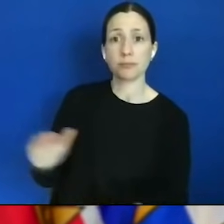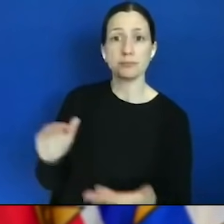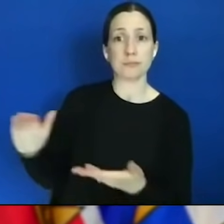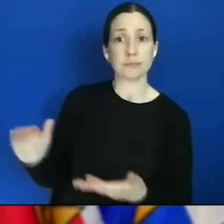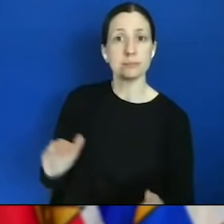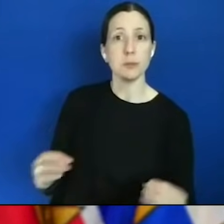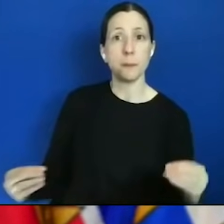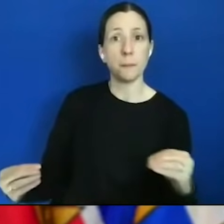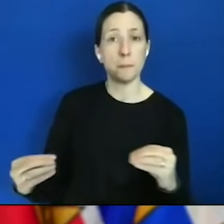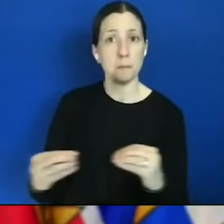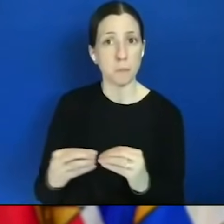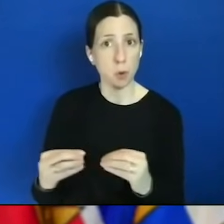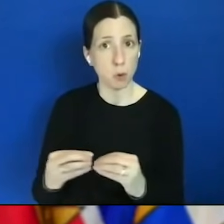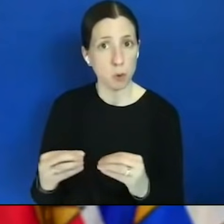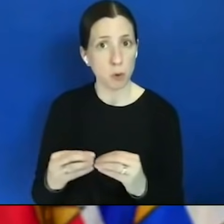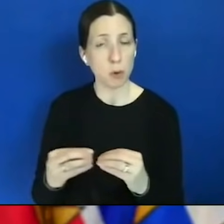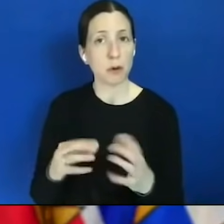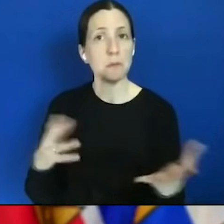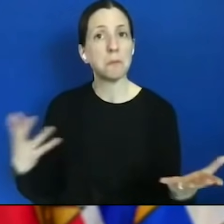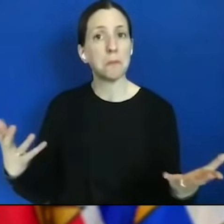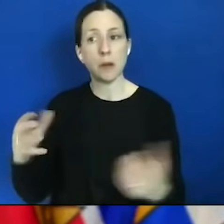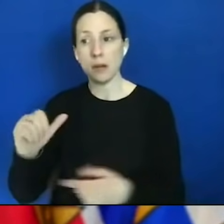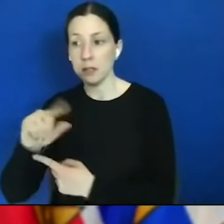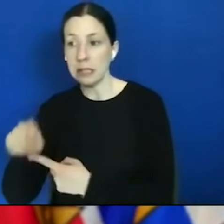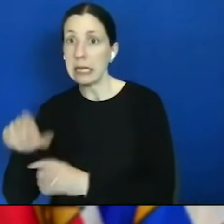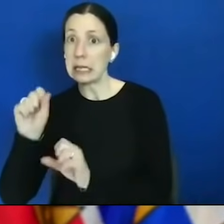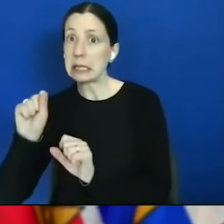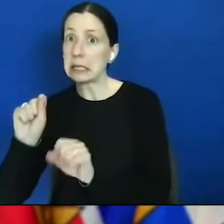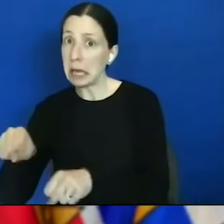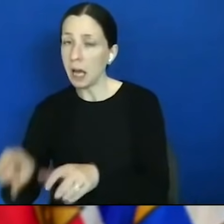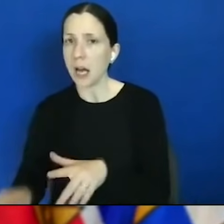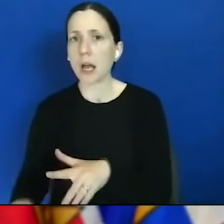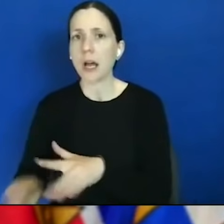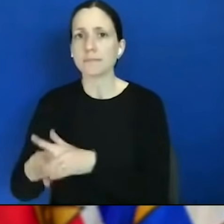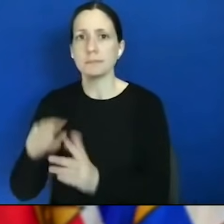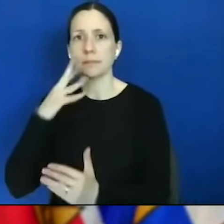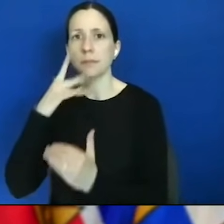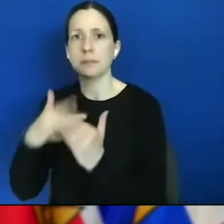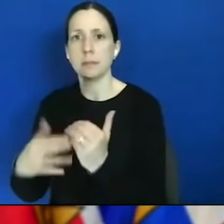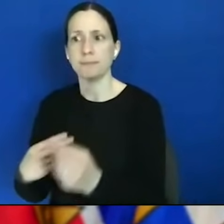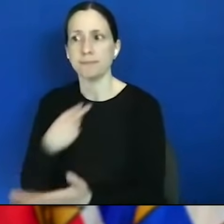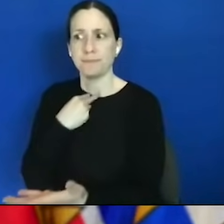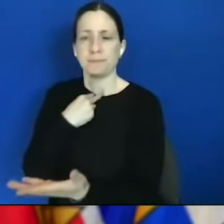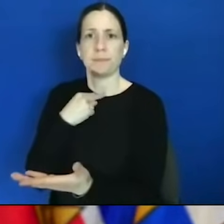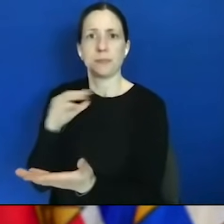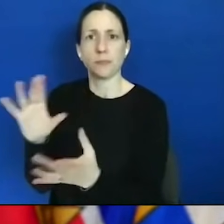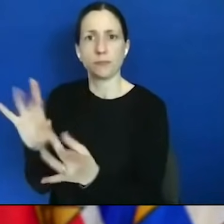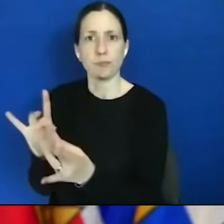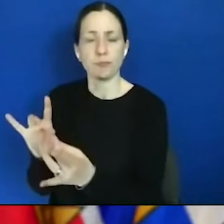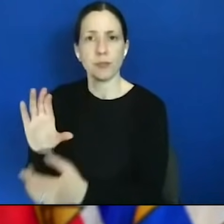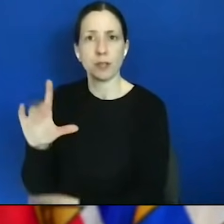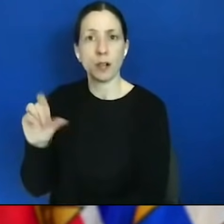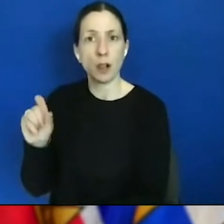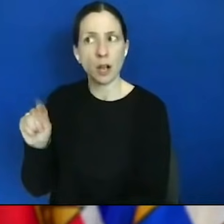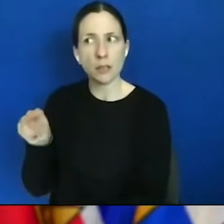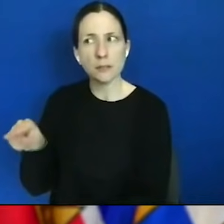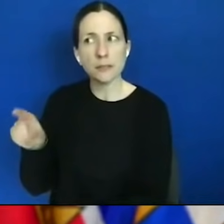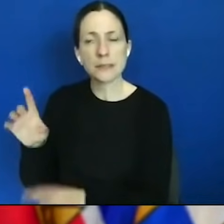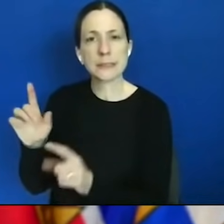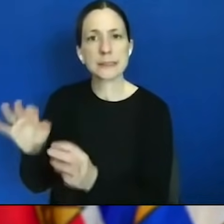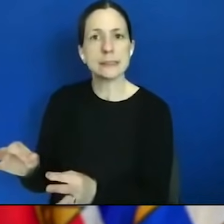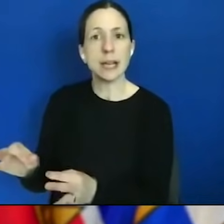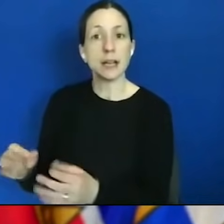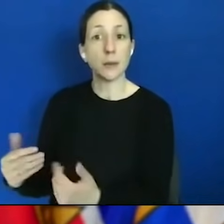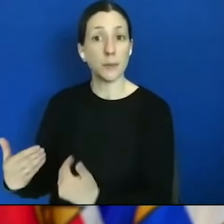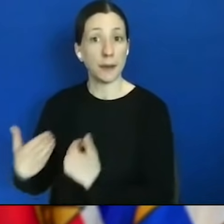as the very real but rare risk of having blood clots from AstraZeneca. So what we made the decision to do was save